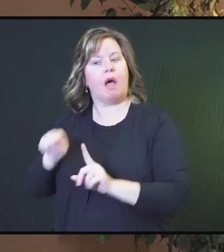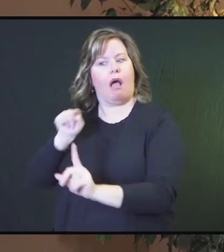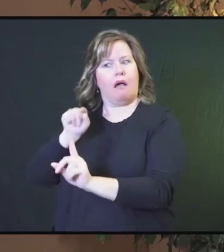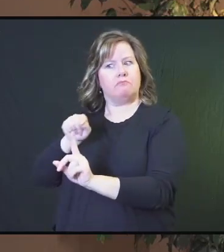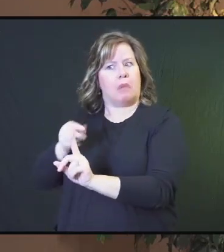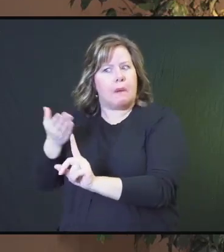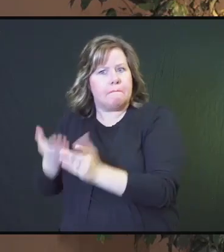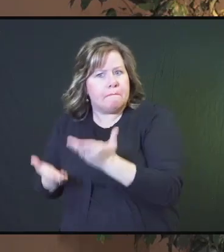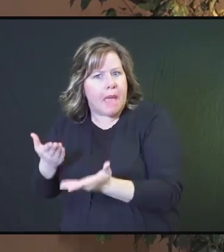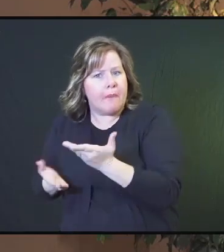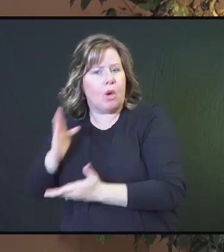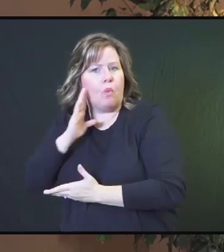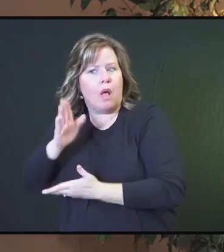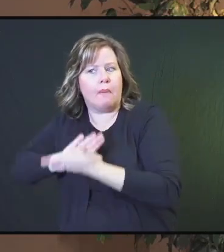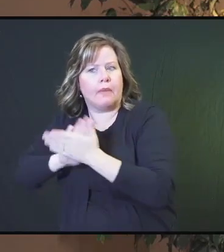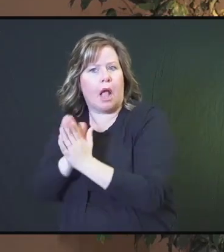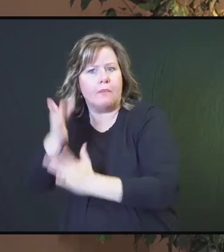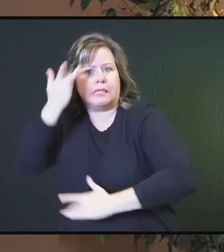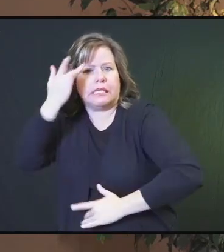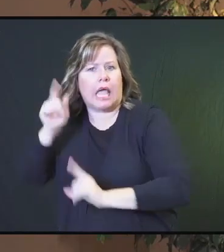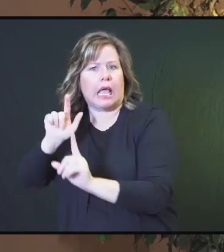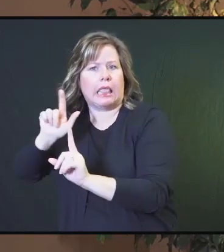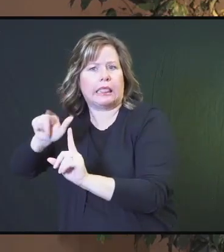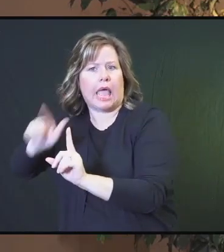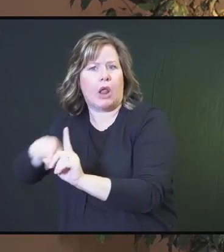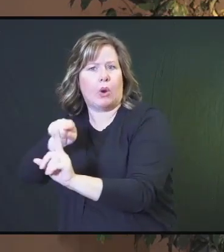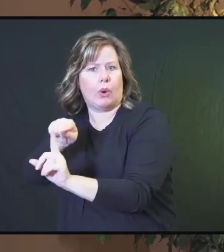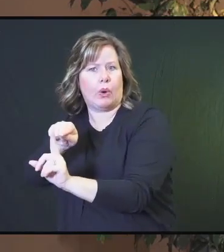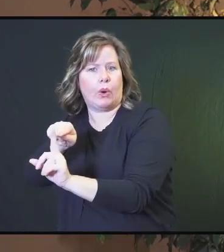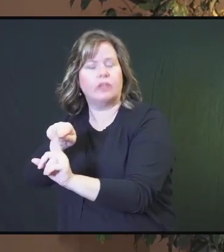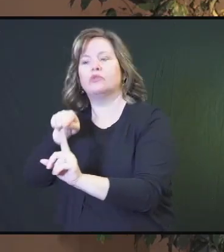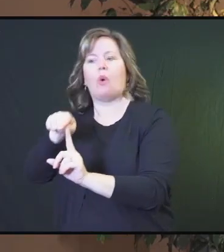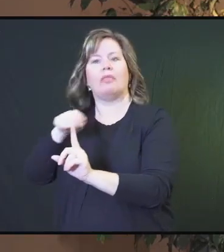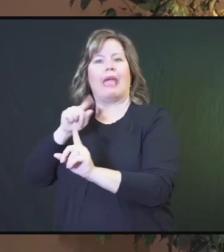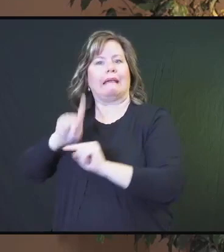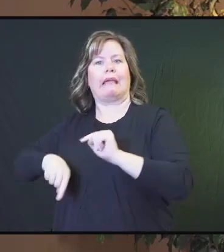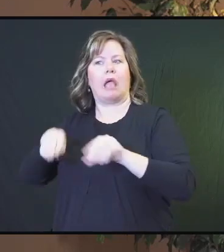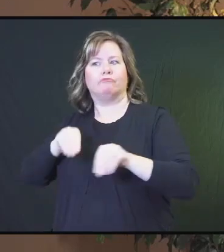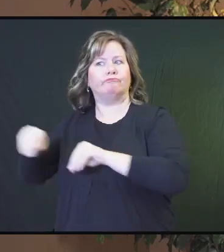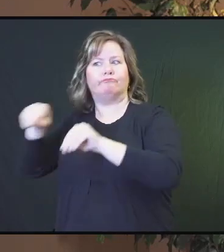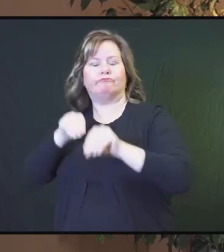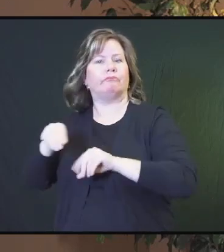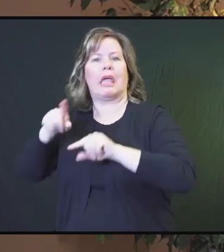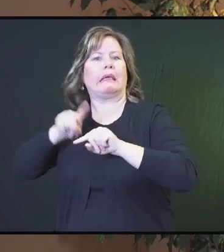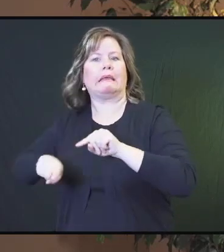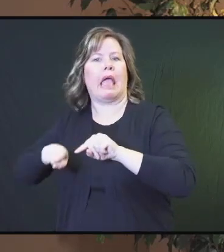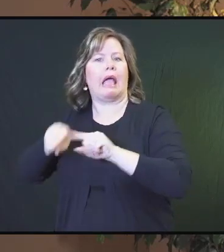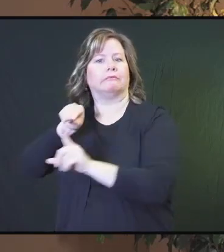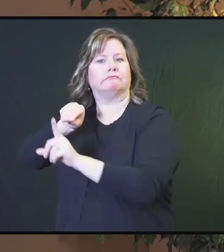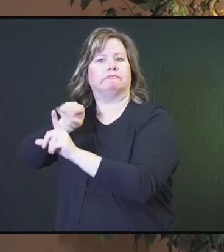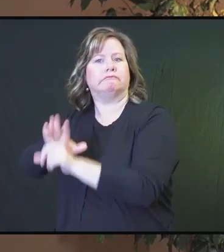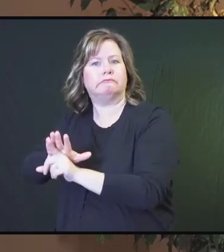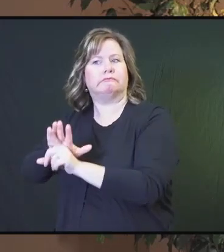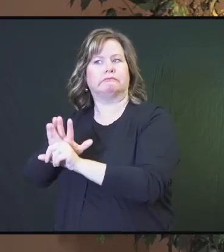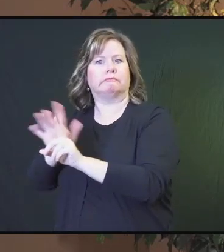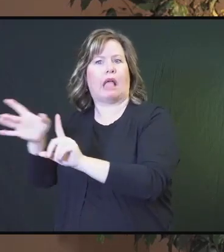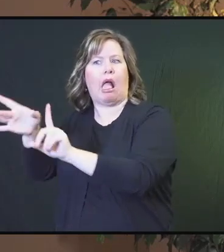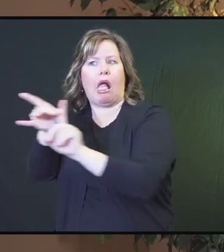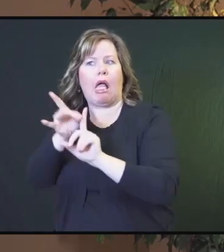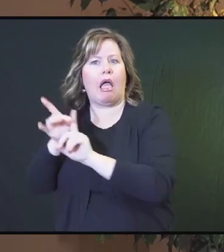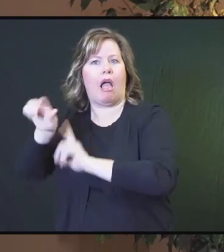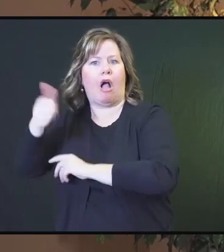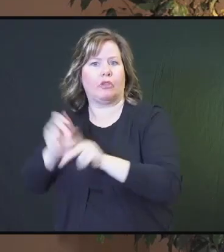their movement so they're not unnecessarily exposing others. This is a term that actually goes back a long ways. These are very old